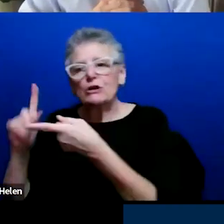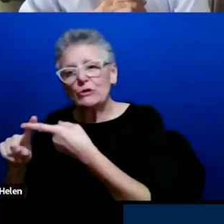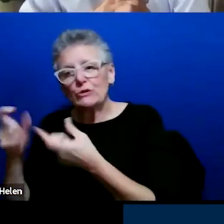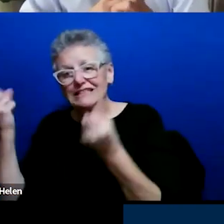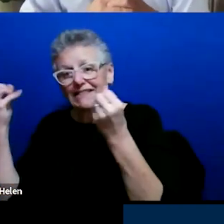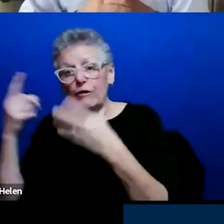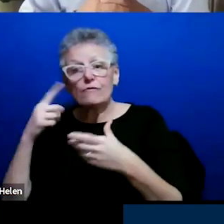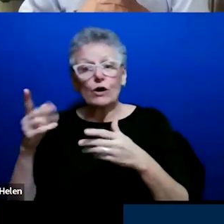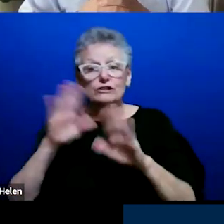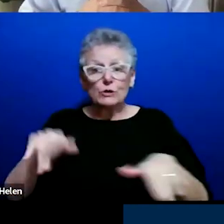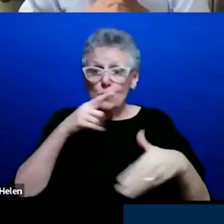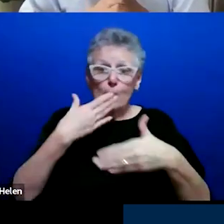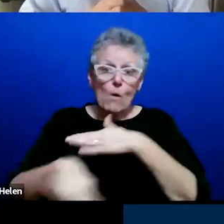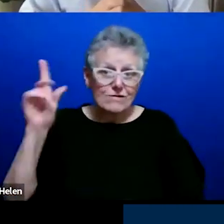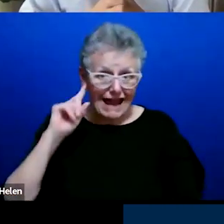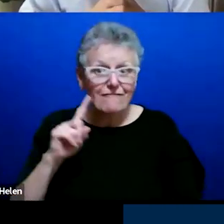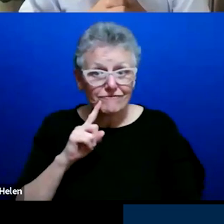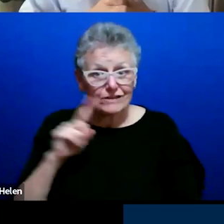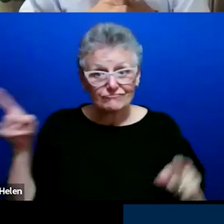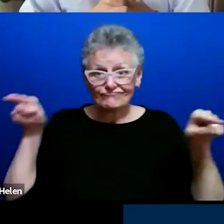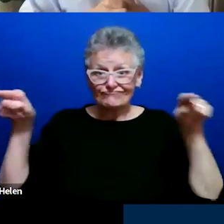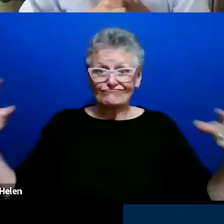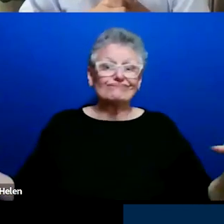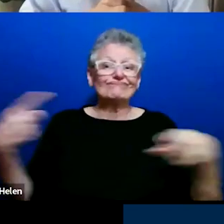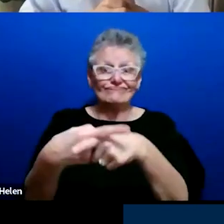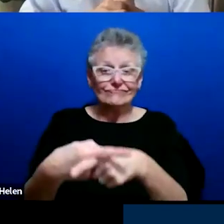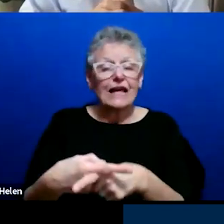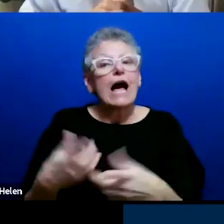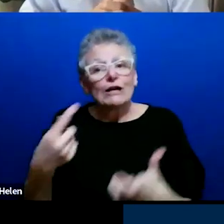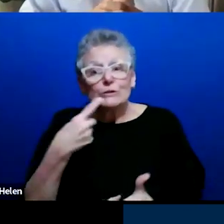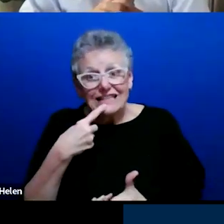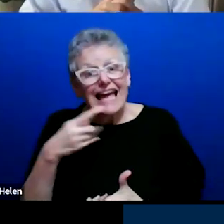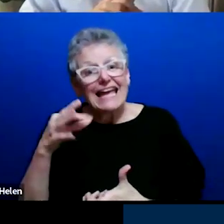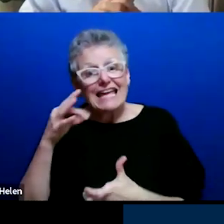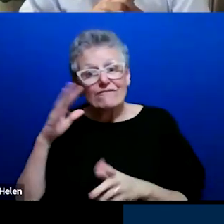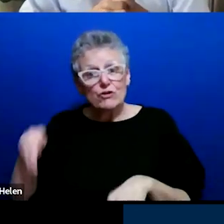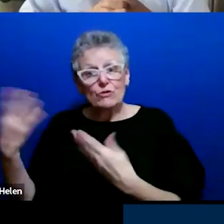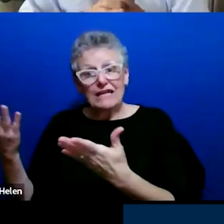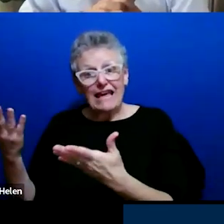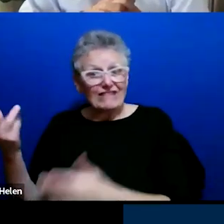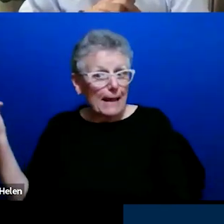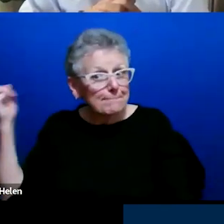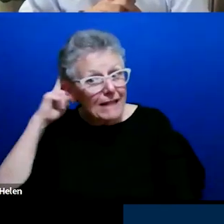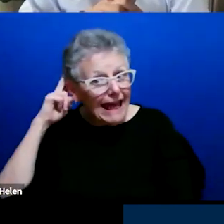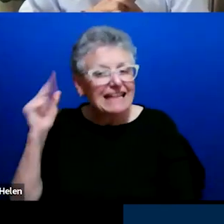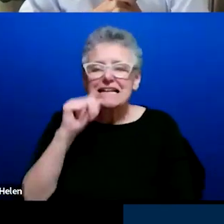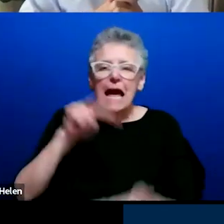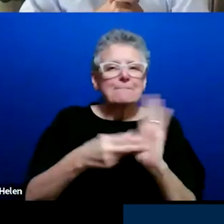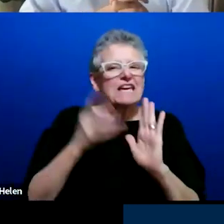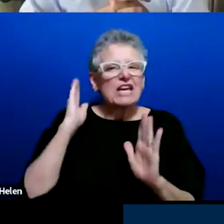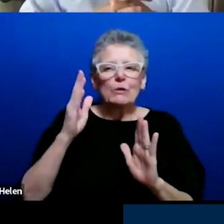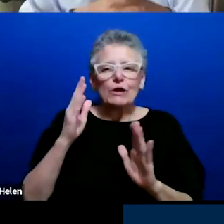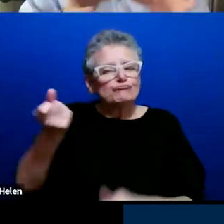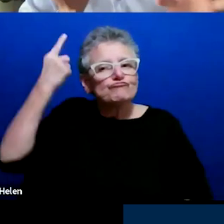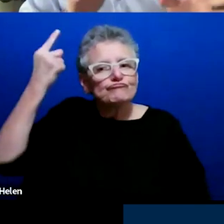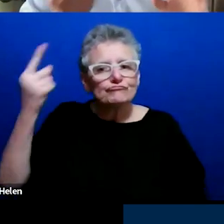deaf children. And I just want to say that just because you give a kid an implant doesn't mean they're going to get speech and language.